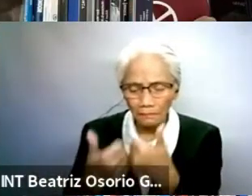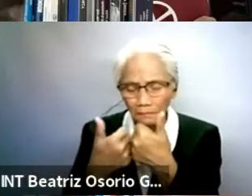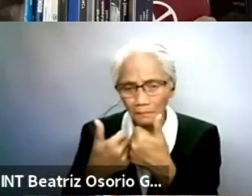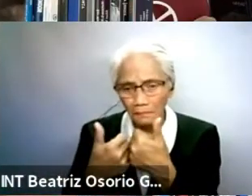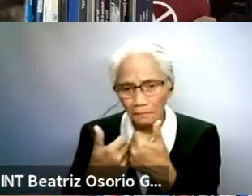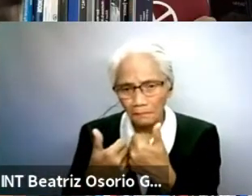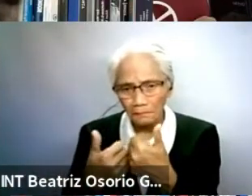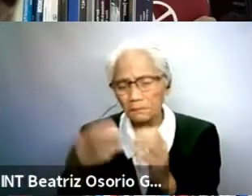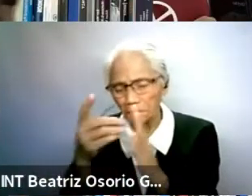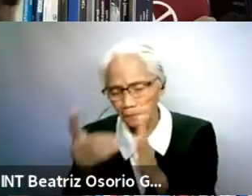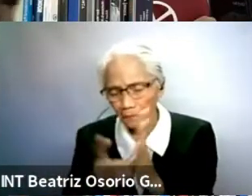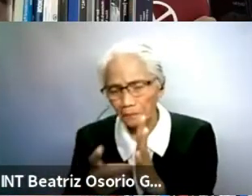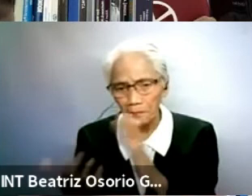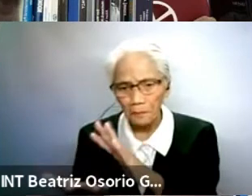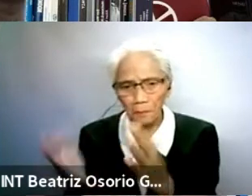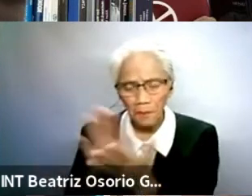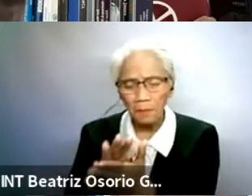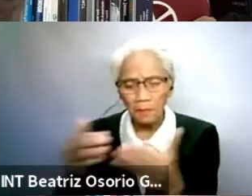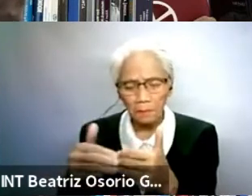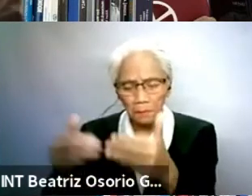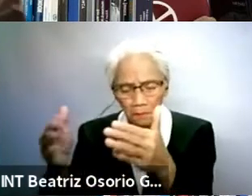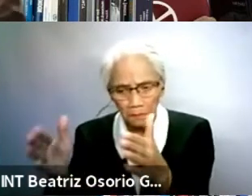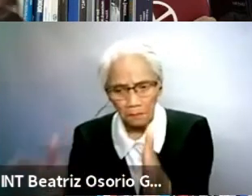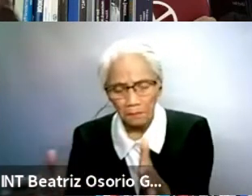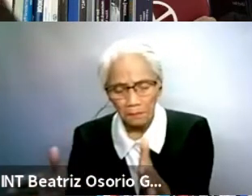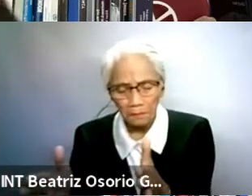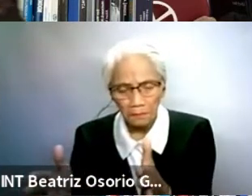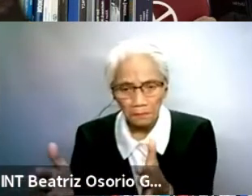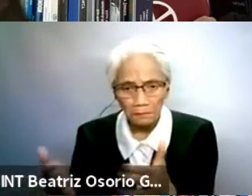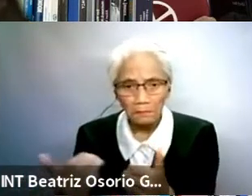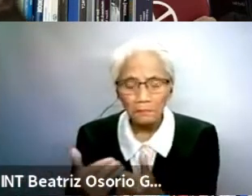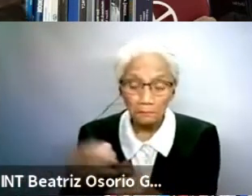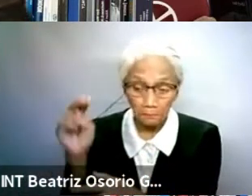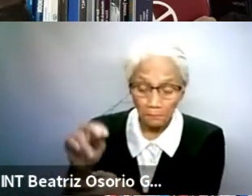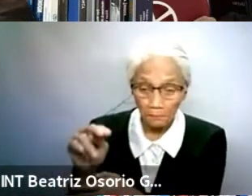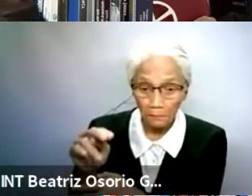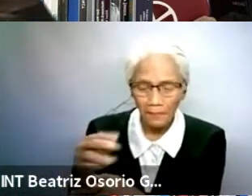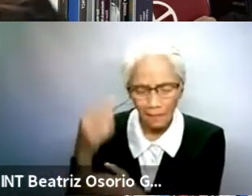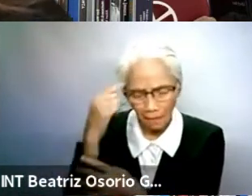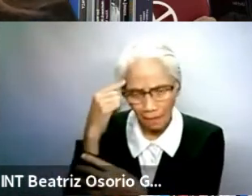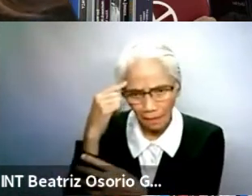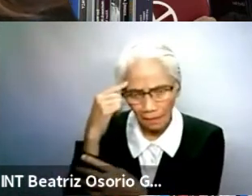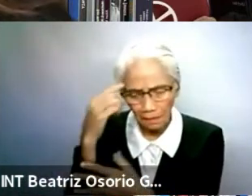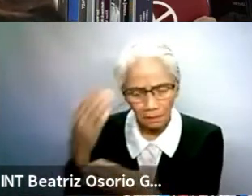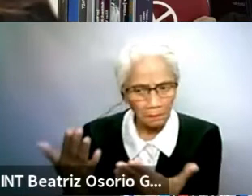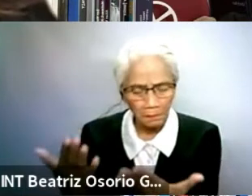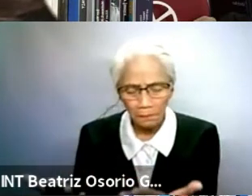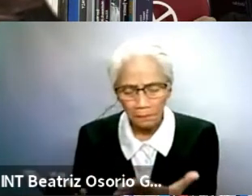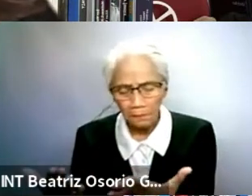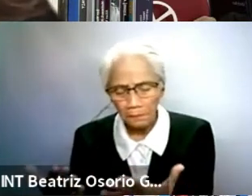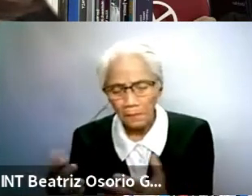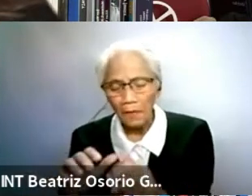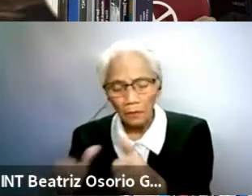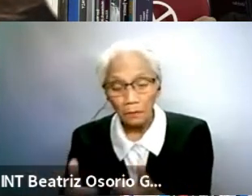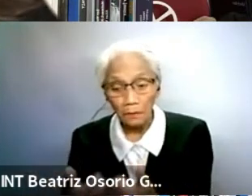the document becomes, the general comment becomes an answer to a real need. And I think those are often the moments when a document gets